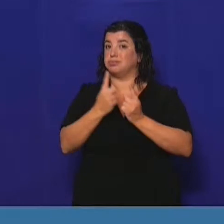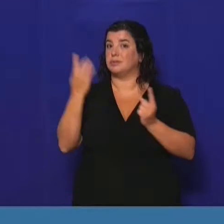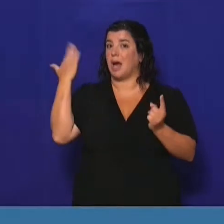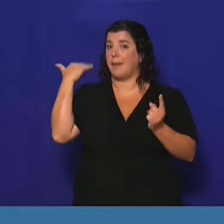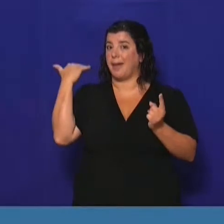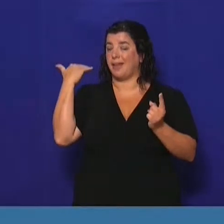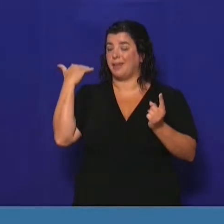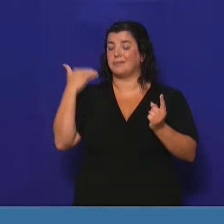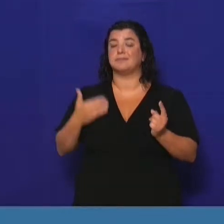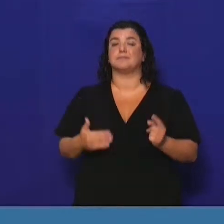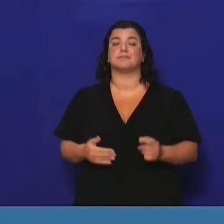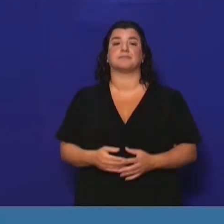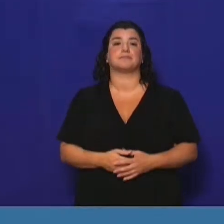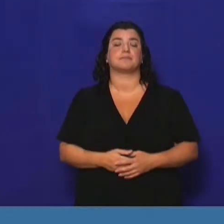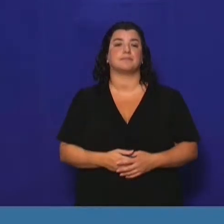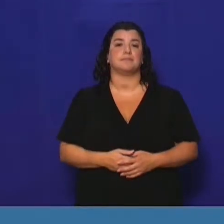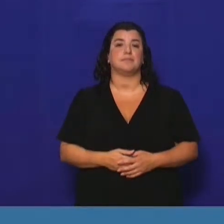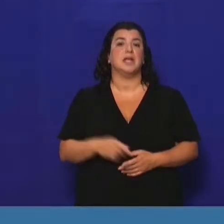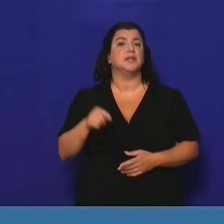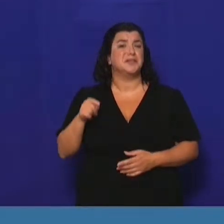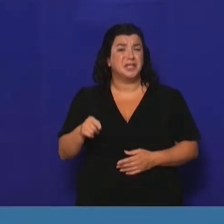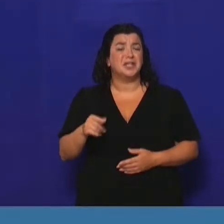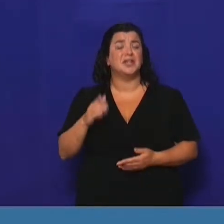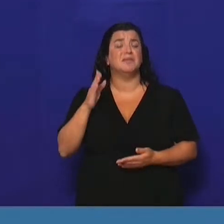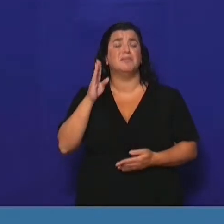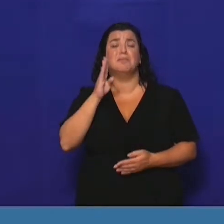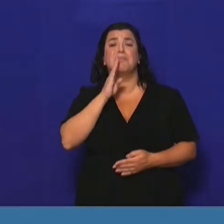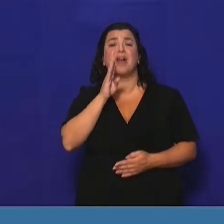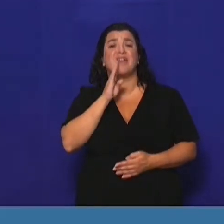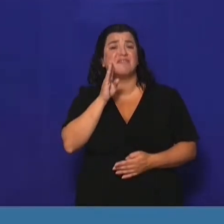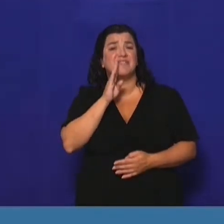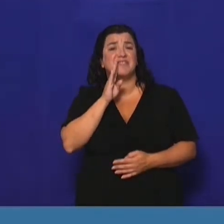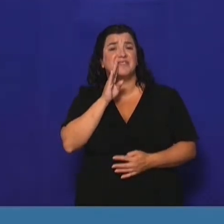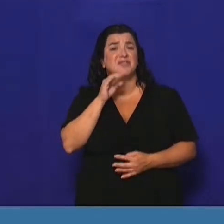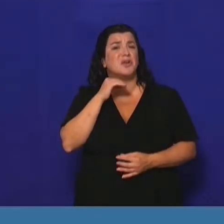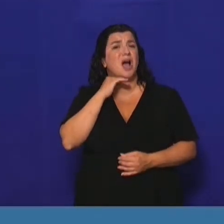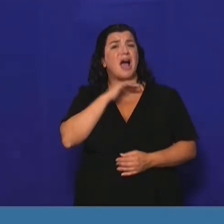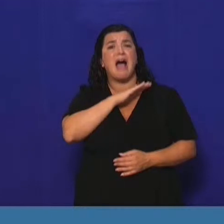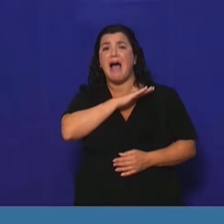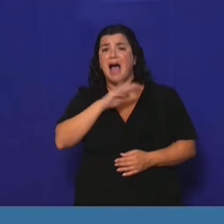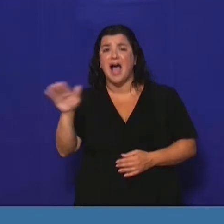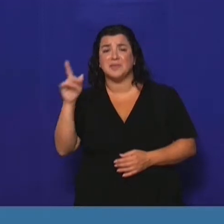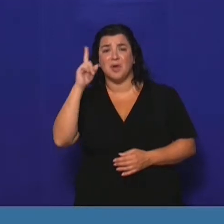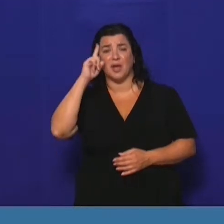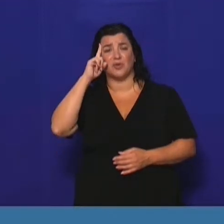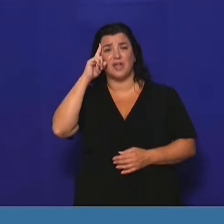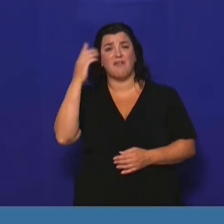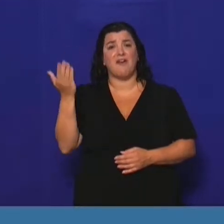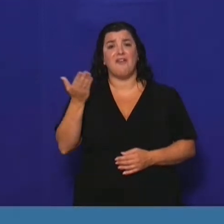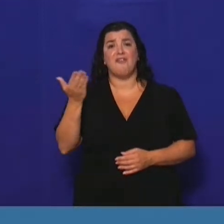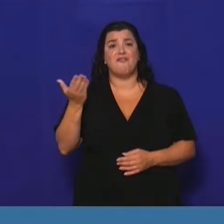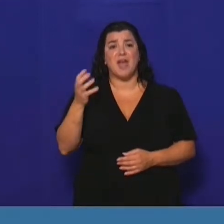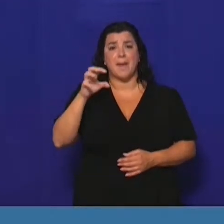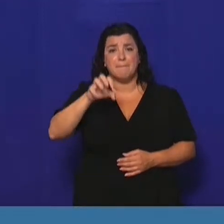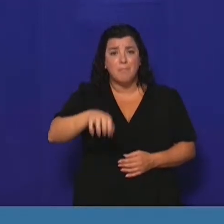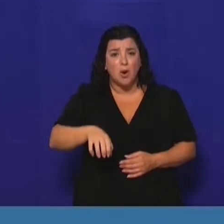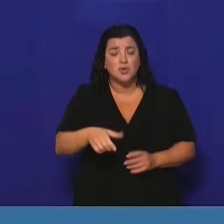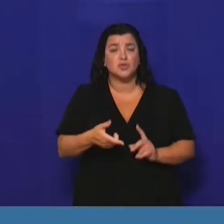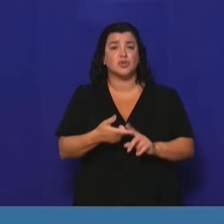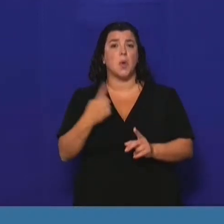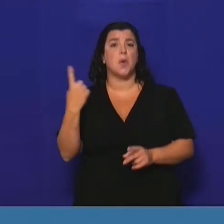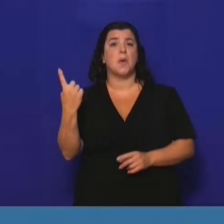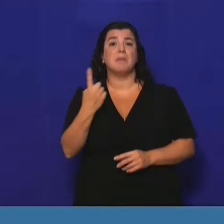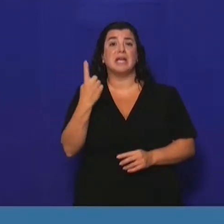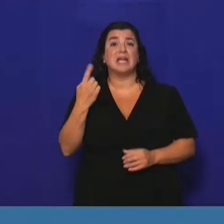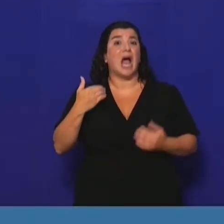Infakkarkom li din hija privata kompletament, mhux se jkun jaf il-mobile fejn qiegħed jew min huwa l-persuna.